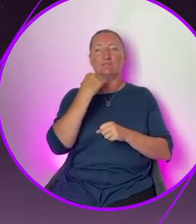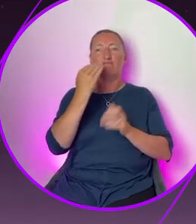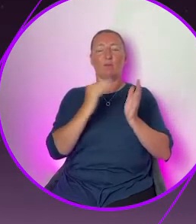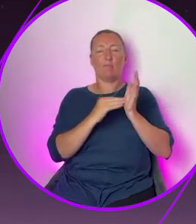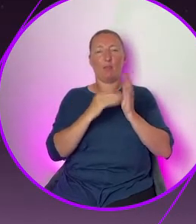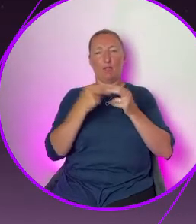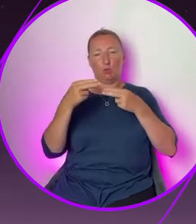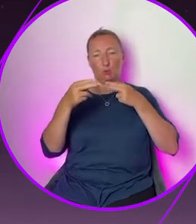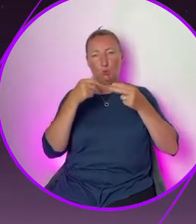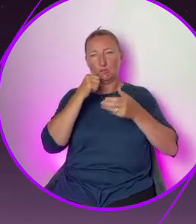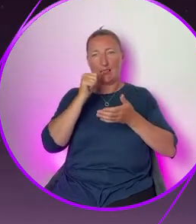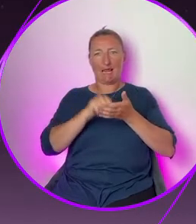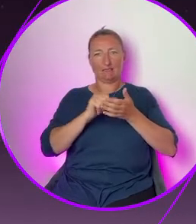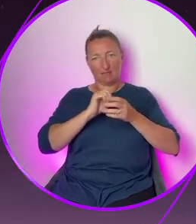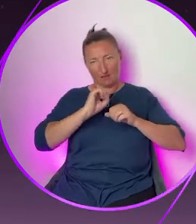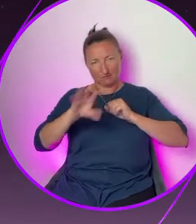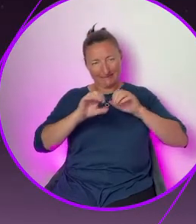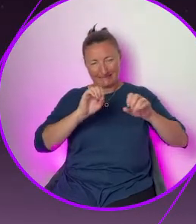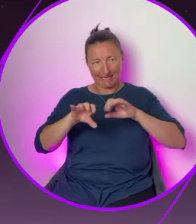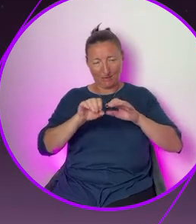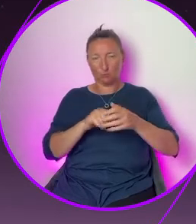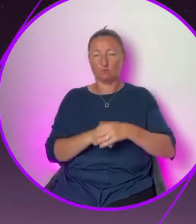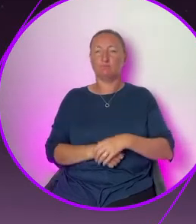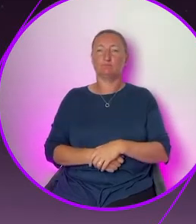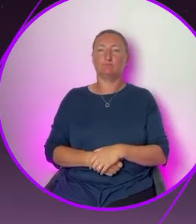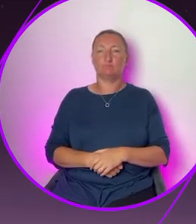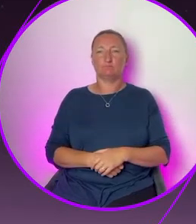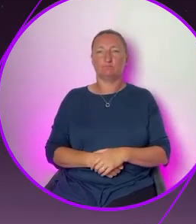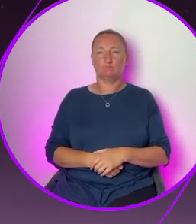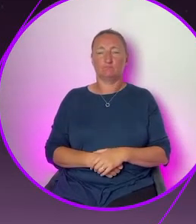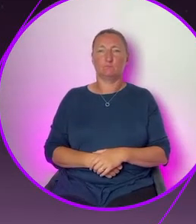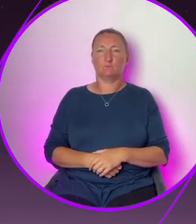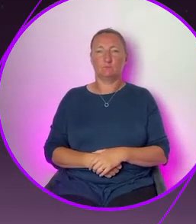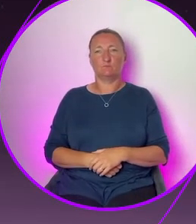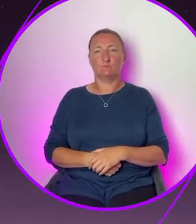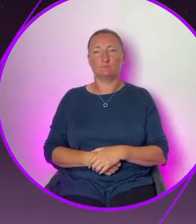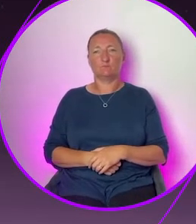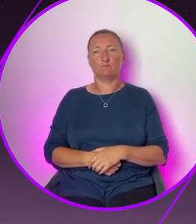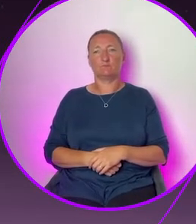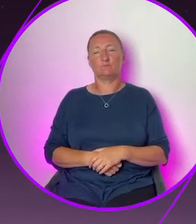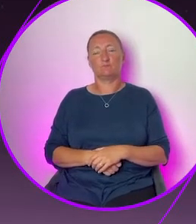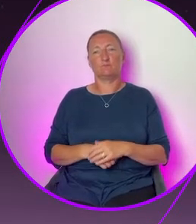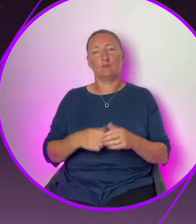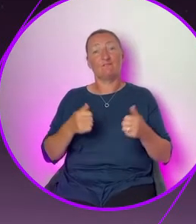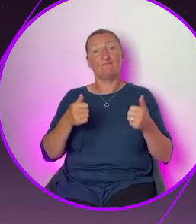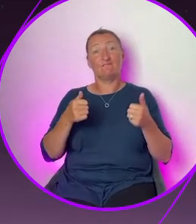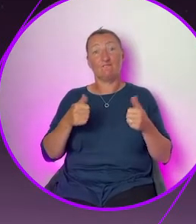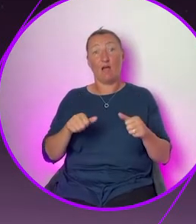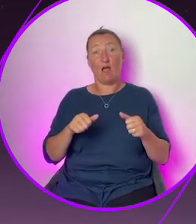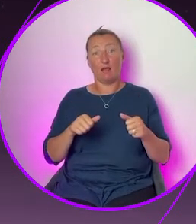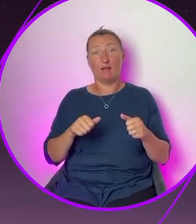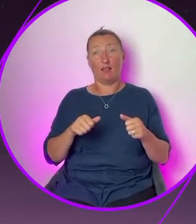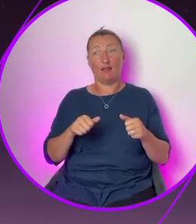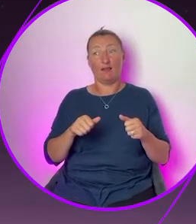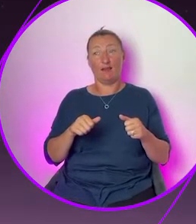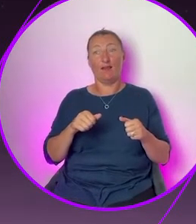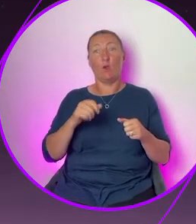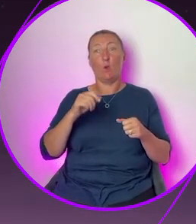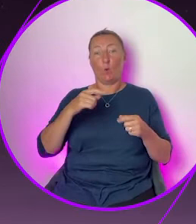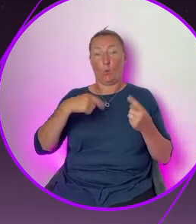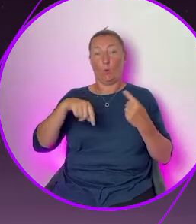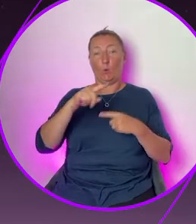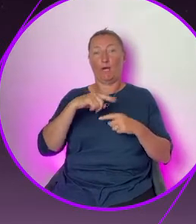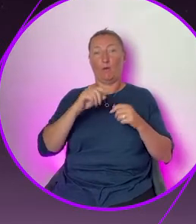unless it's hot season like now. And also, finally, we will be